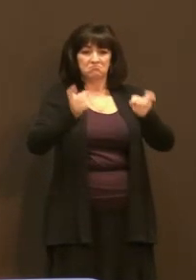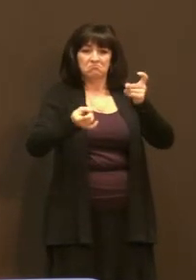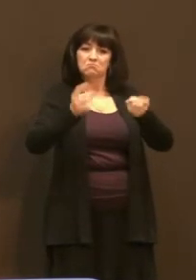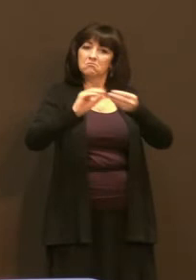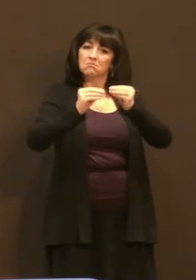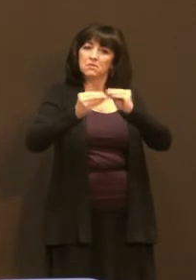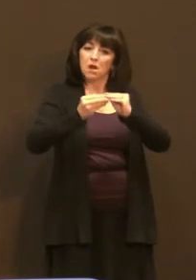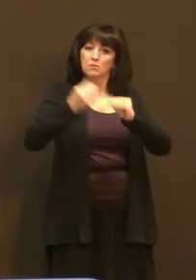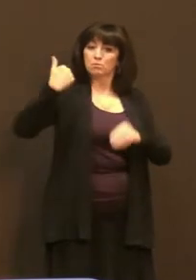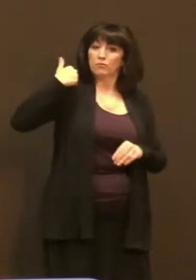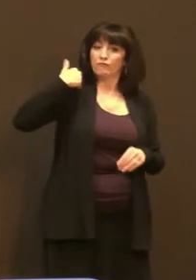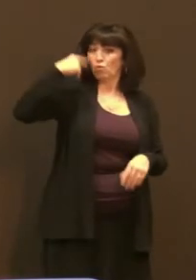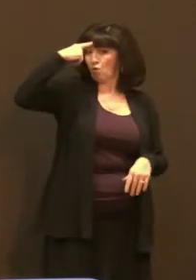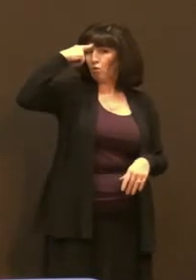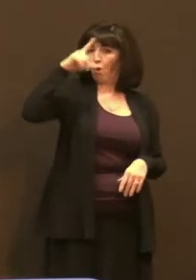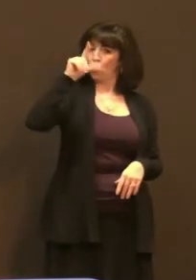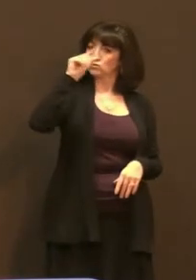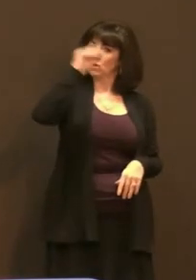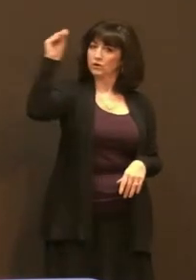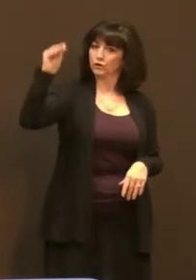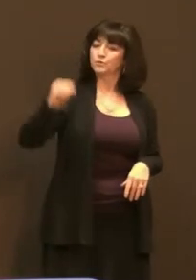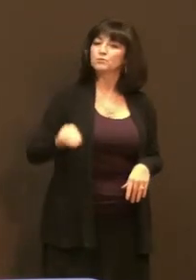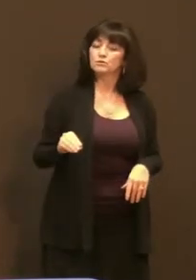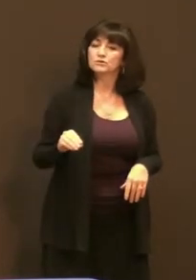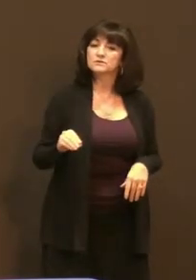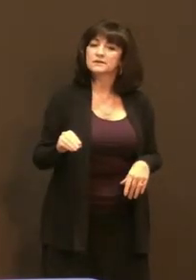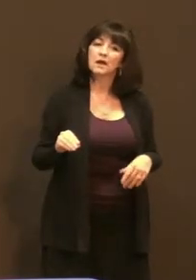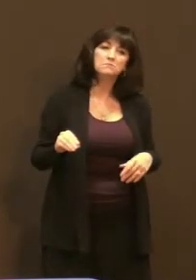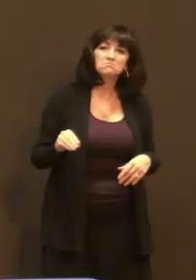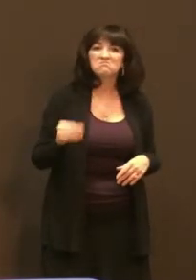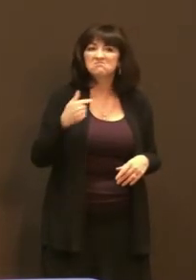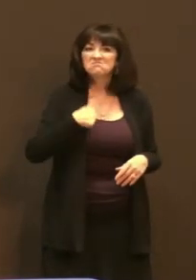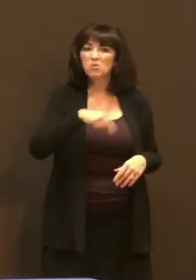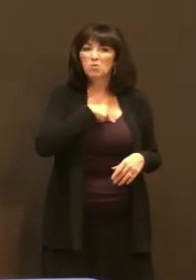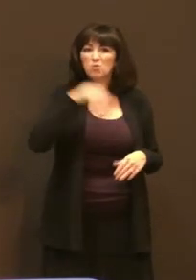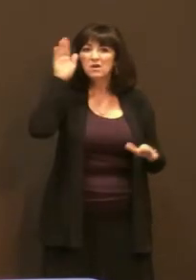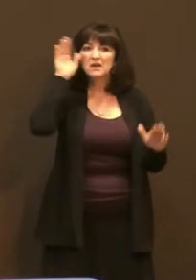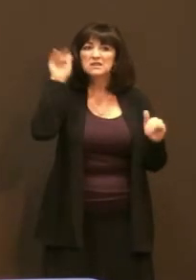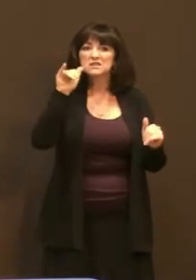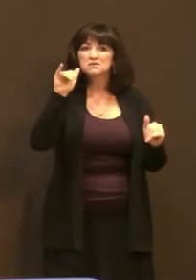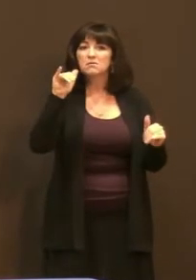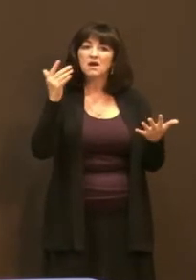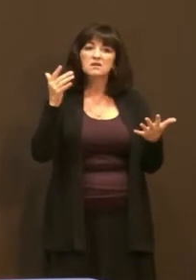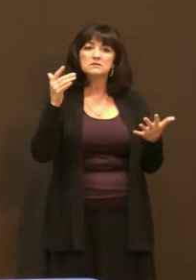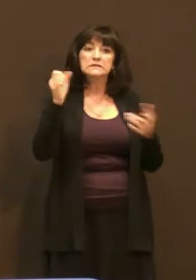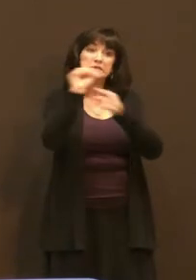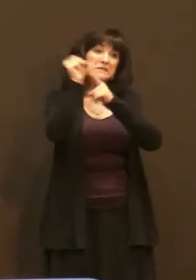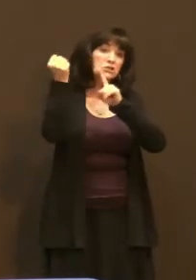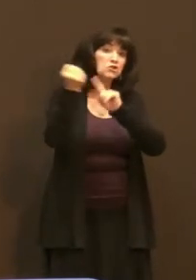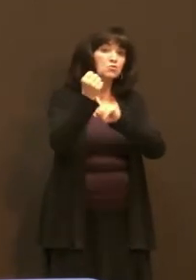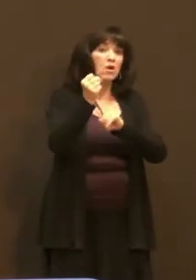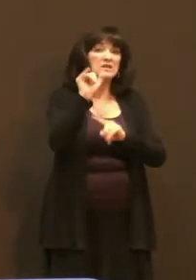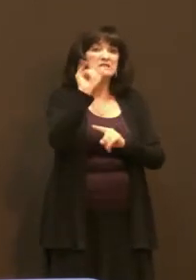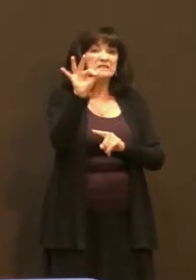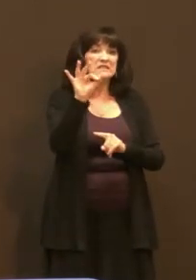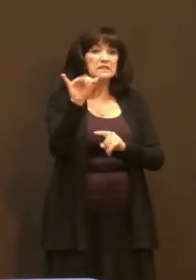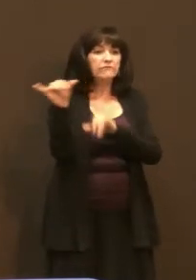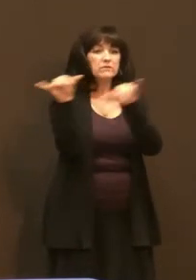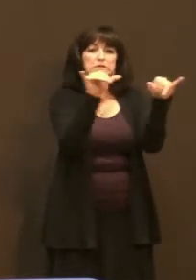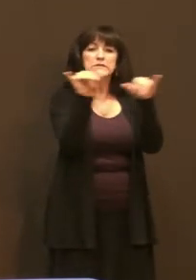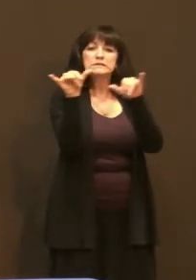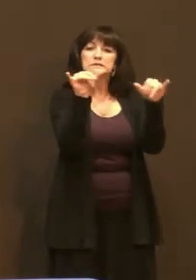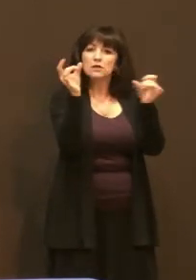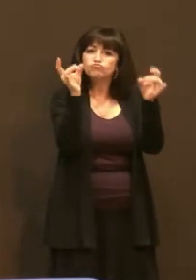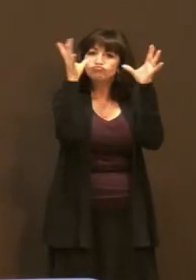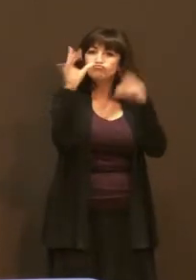of a kind of the worst case scenario. I think it was the percentage that was being used in New York several weeks ago, and so we